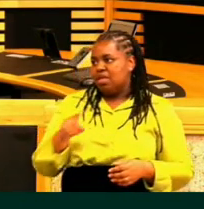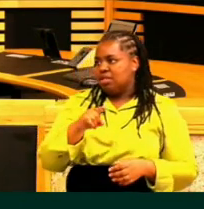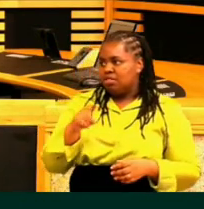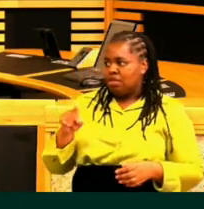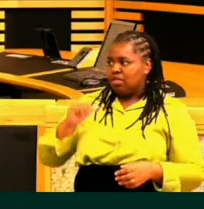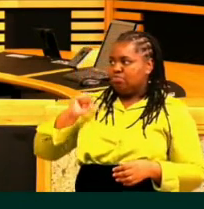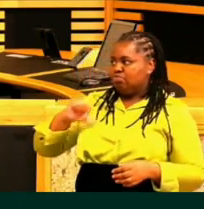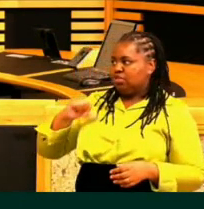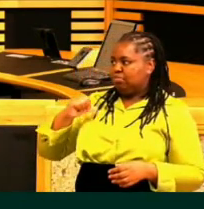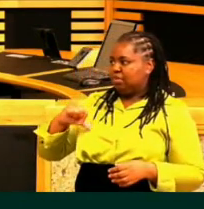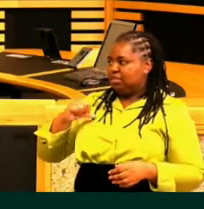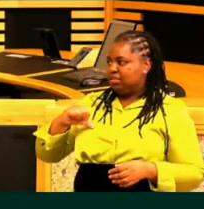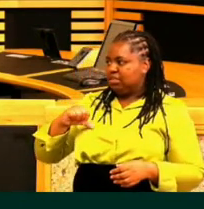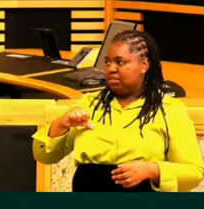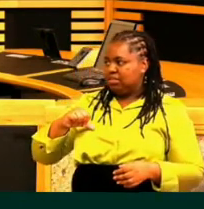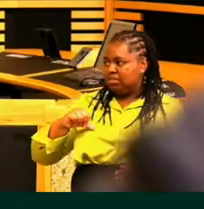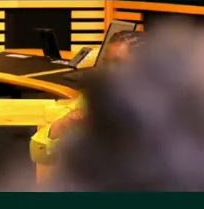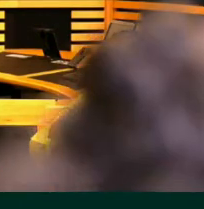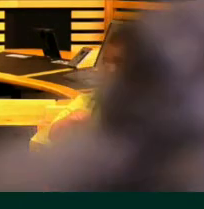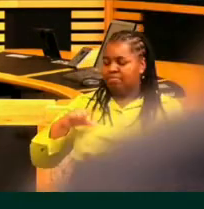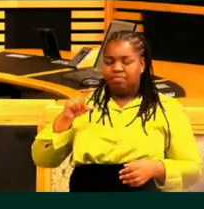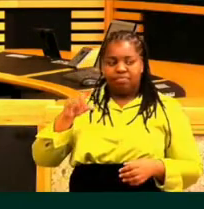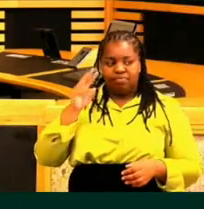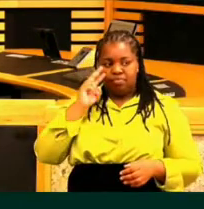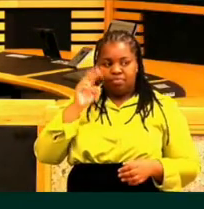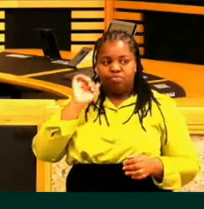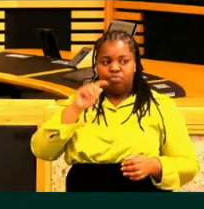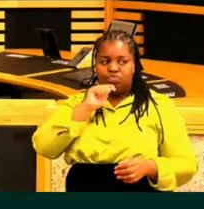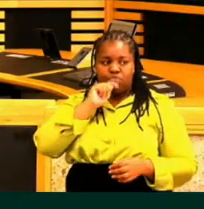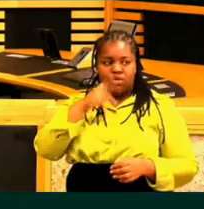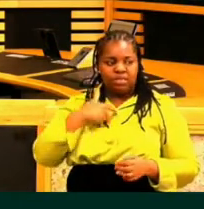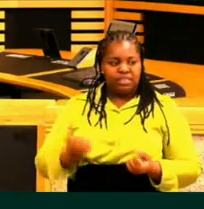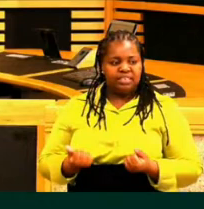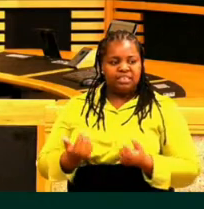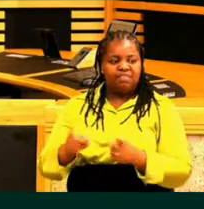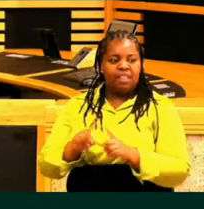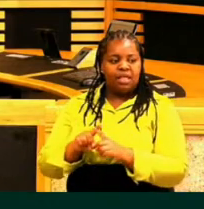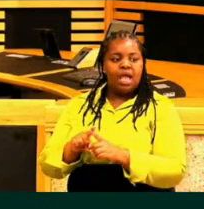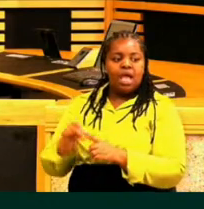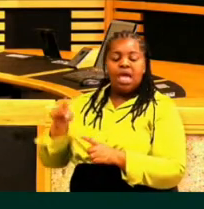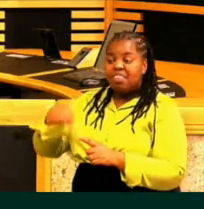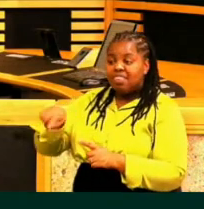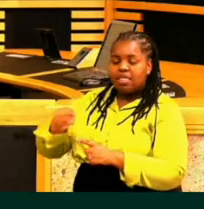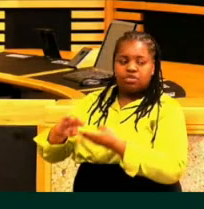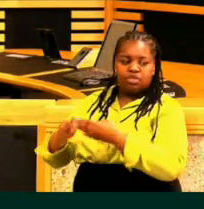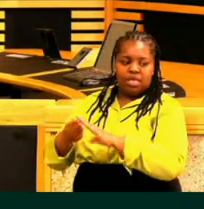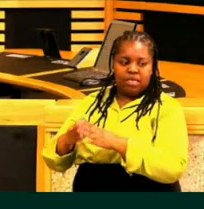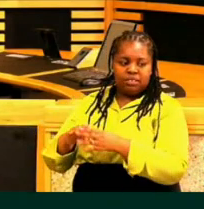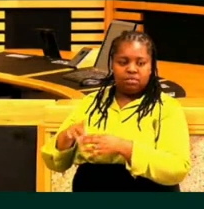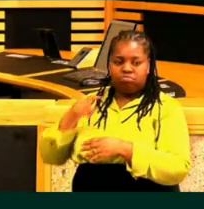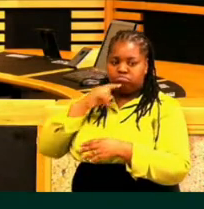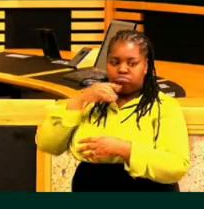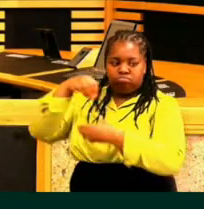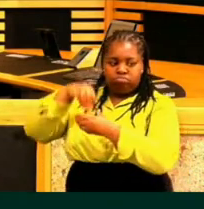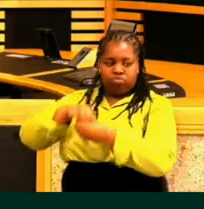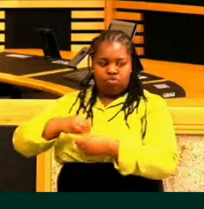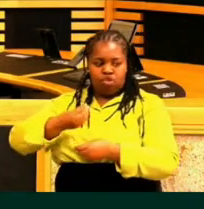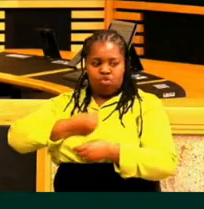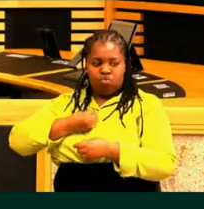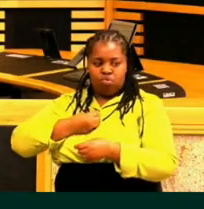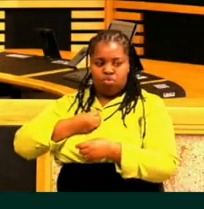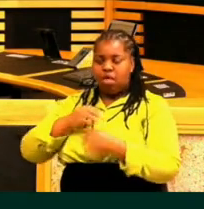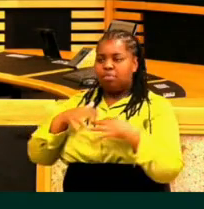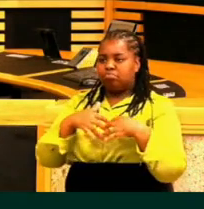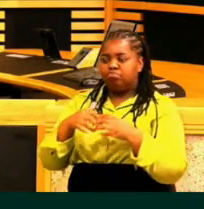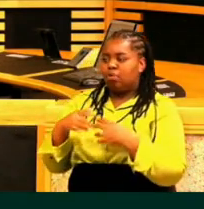municipalities the psych obviously serves as a civil society that gathers all views of young people and creates